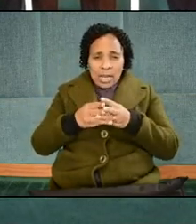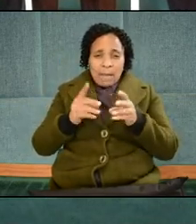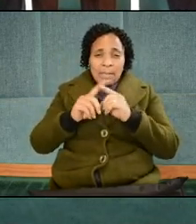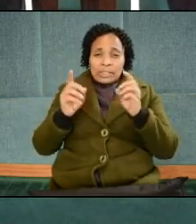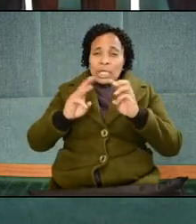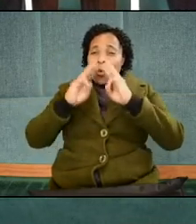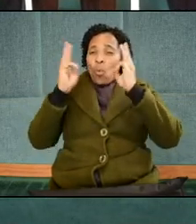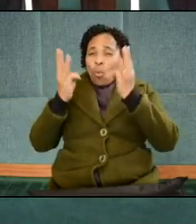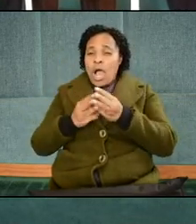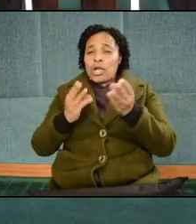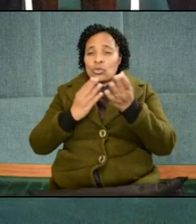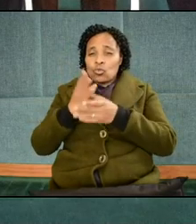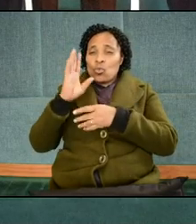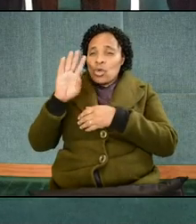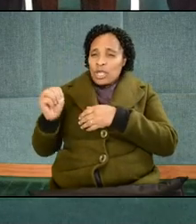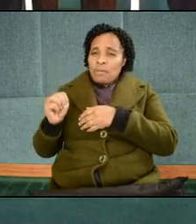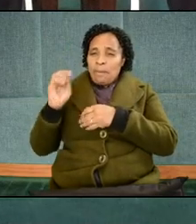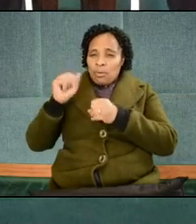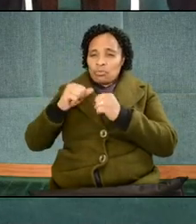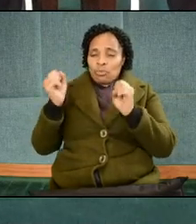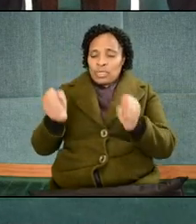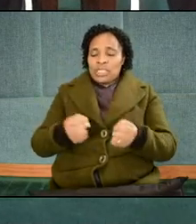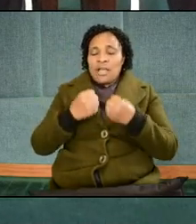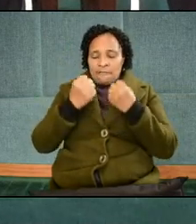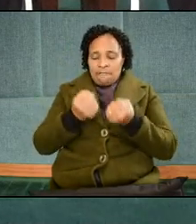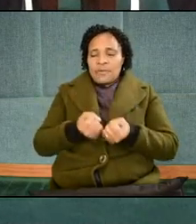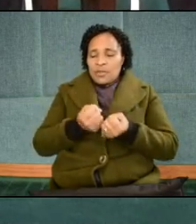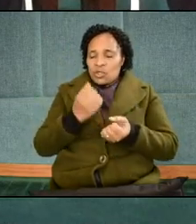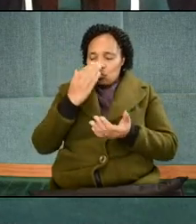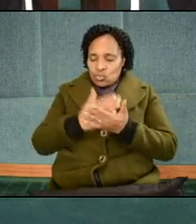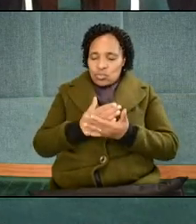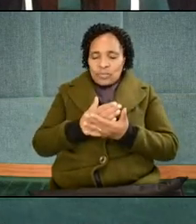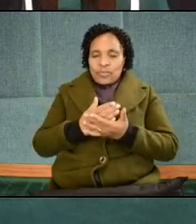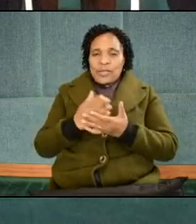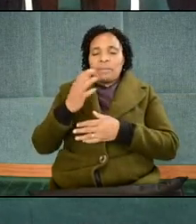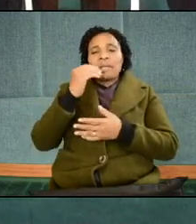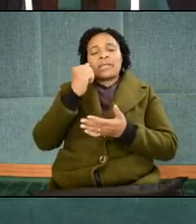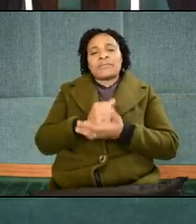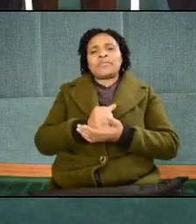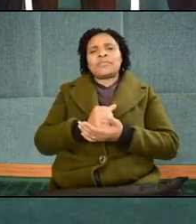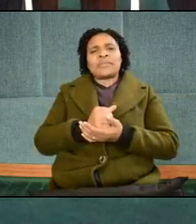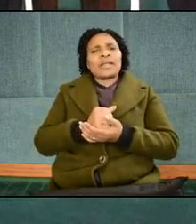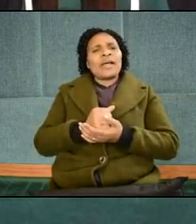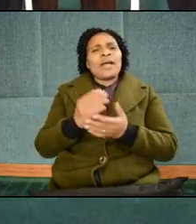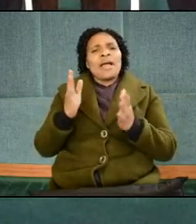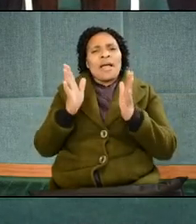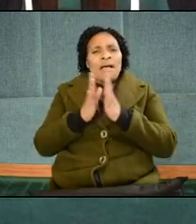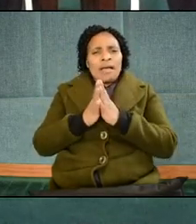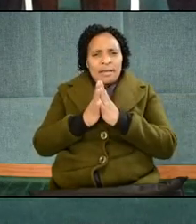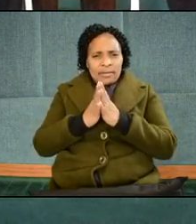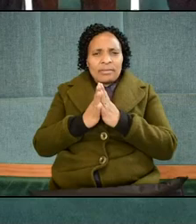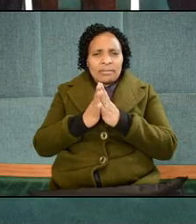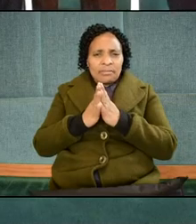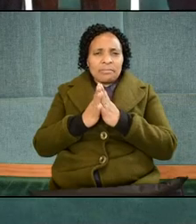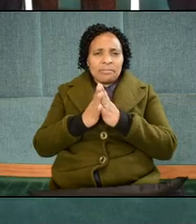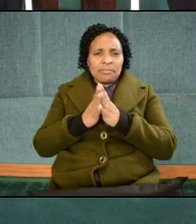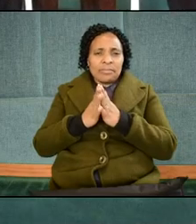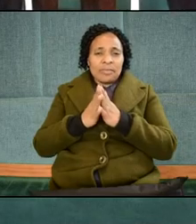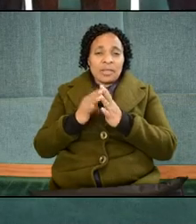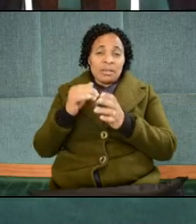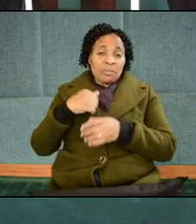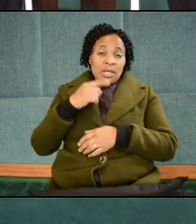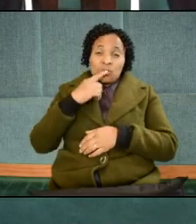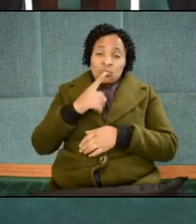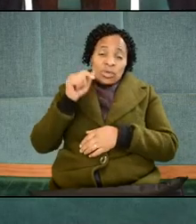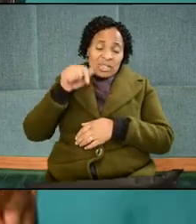the world through him might be saved. True, true. Amen for that. And that is, actually, I think,